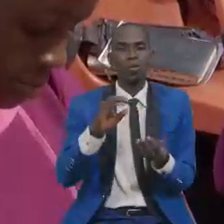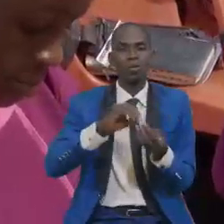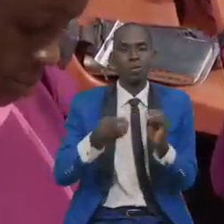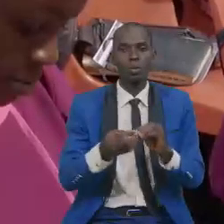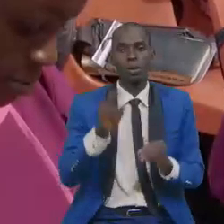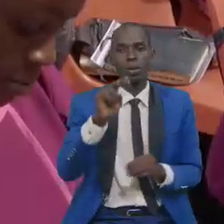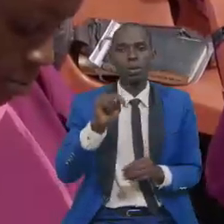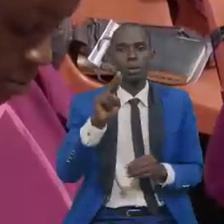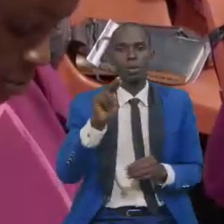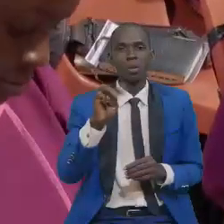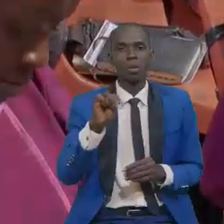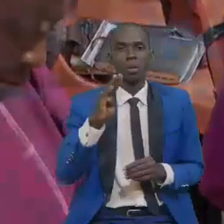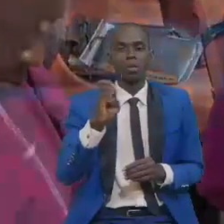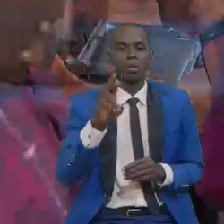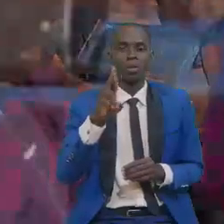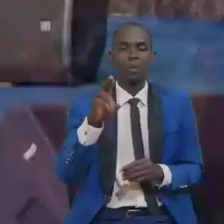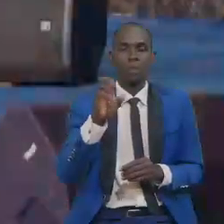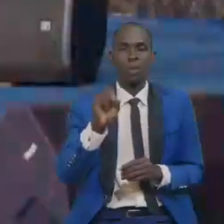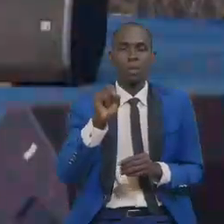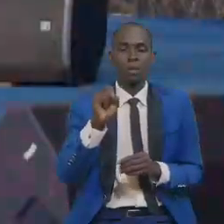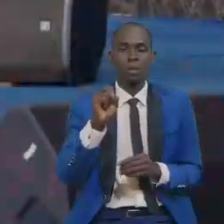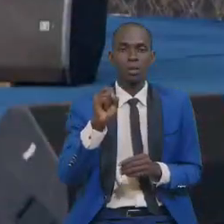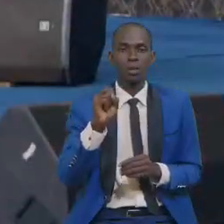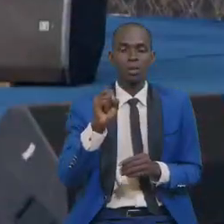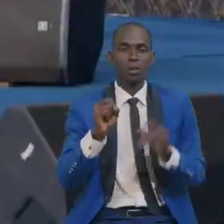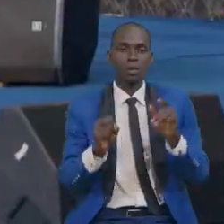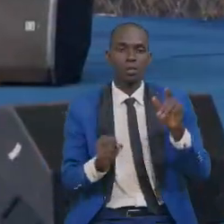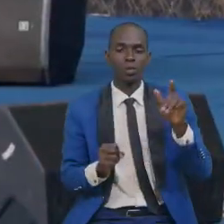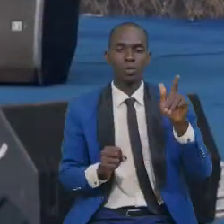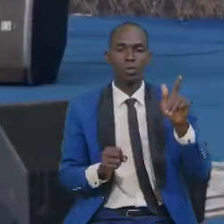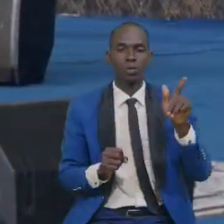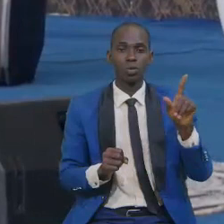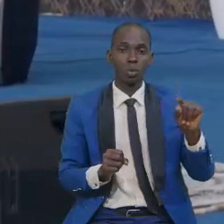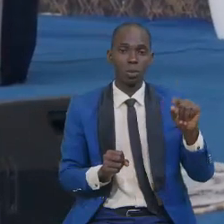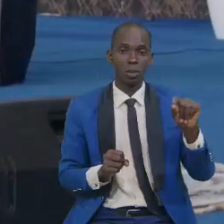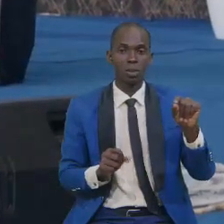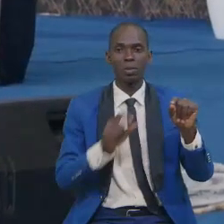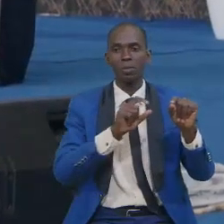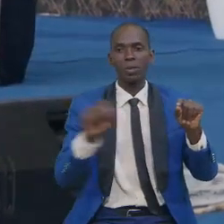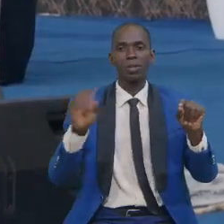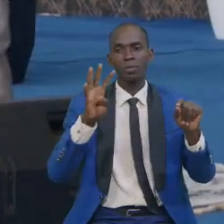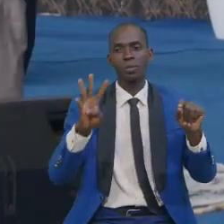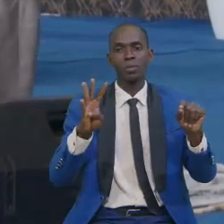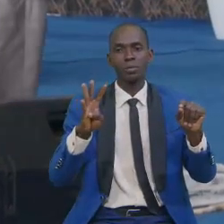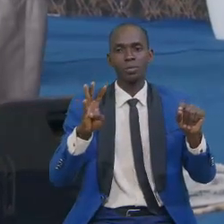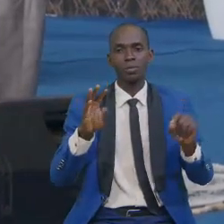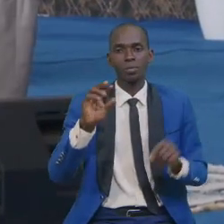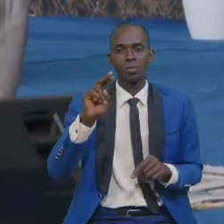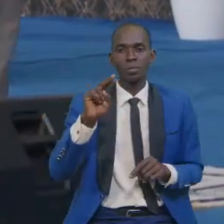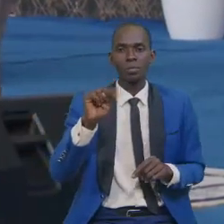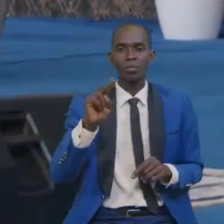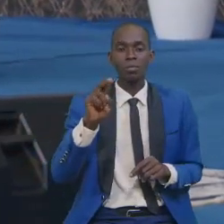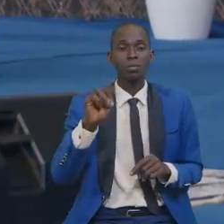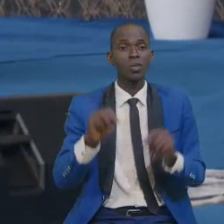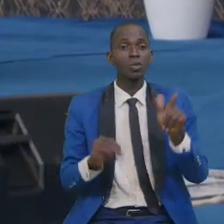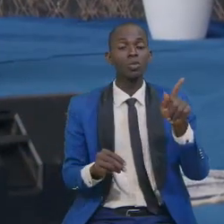14 chapter 21 rather reading from verse 4 and the journeyed